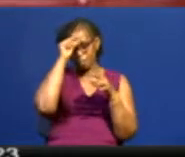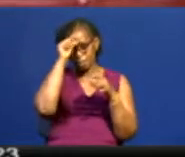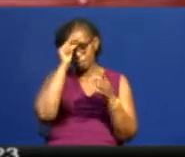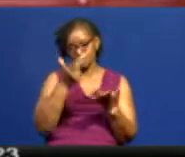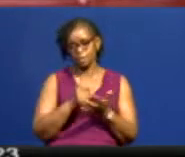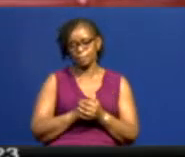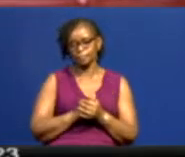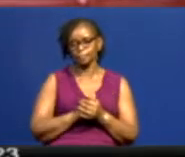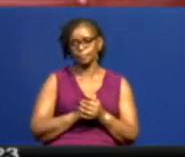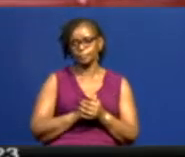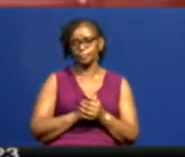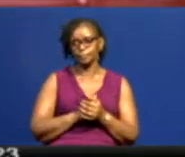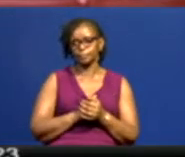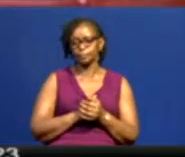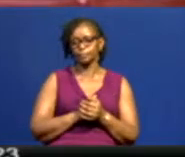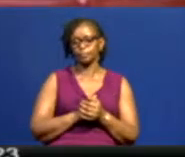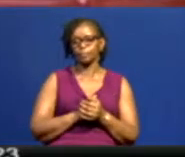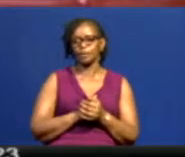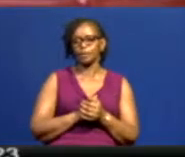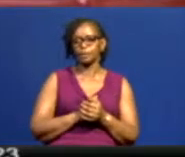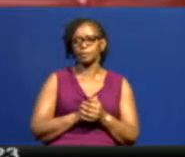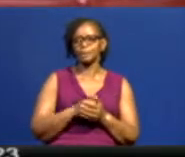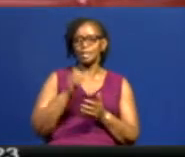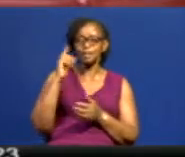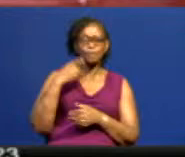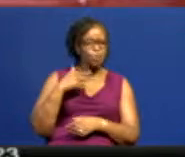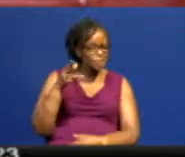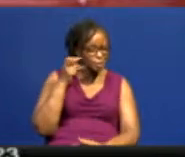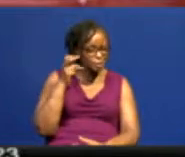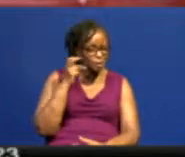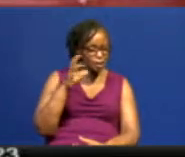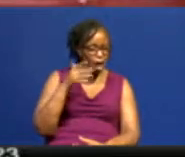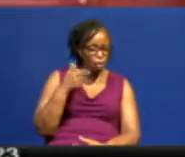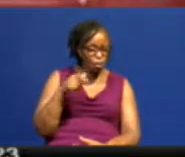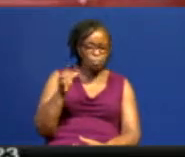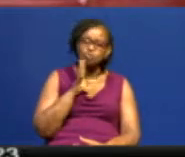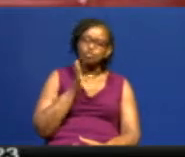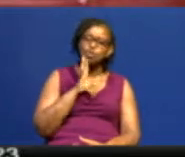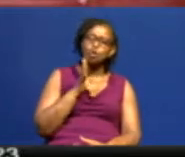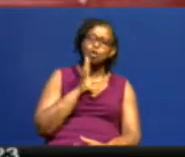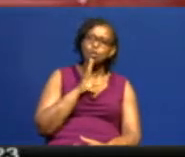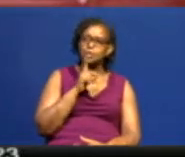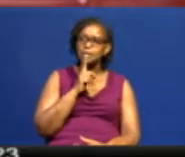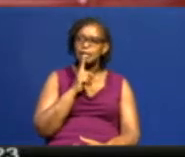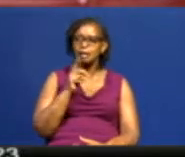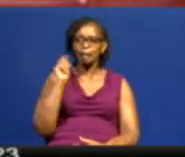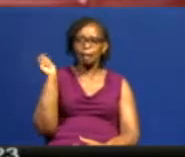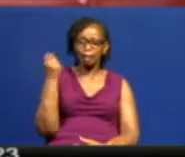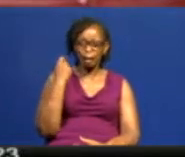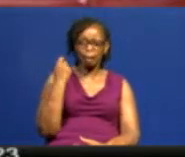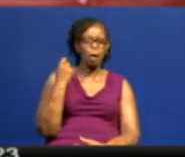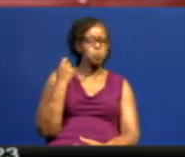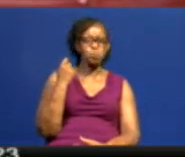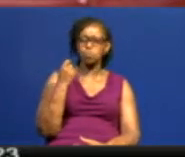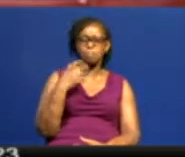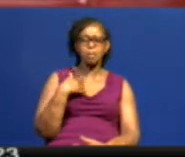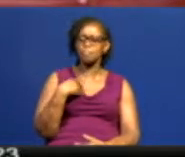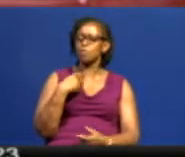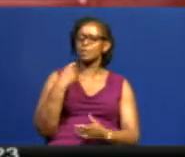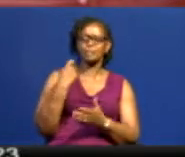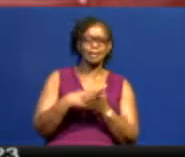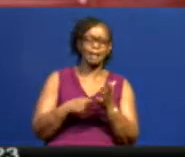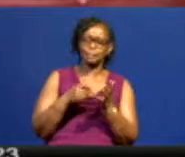If you listen to them talking sometimes, you hear them saying that Kenya is the most taxed country in the